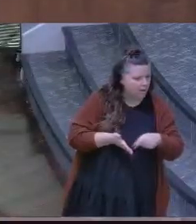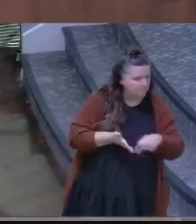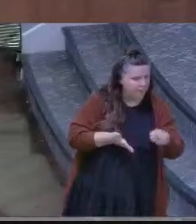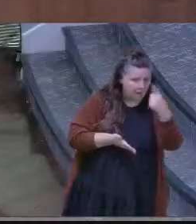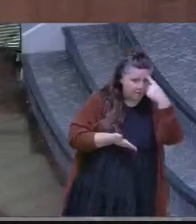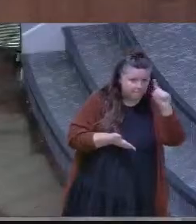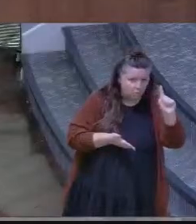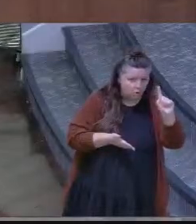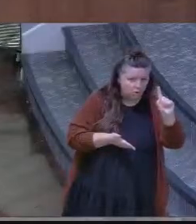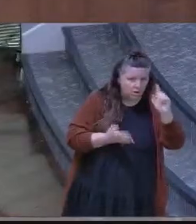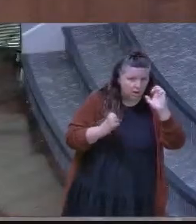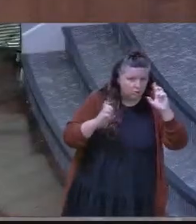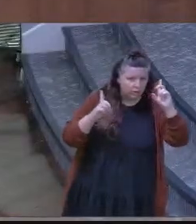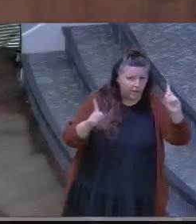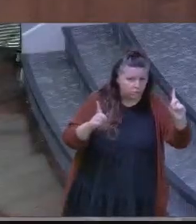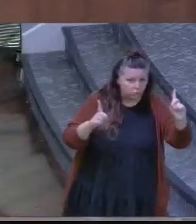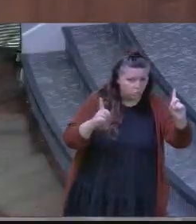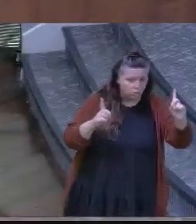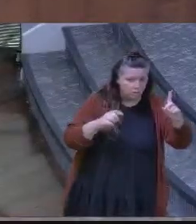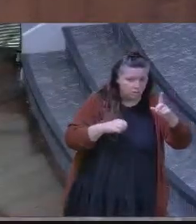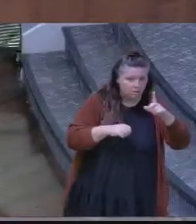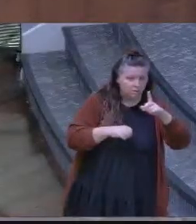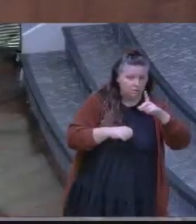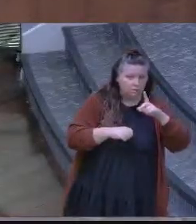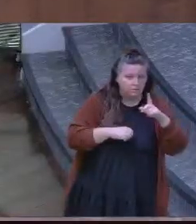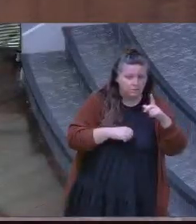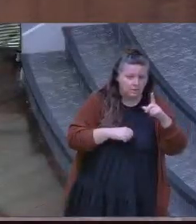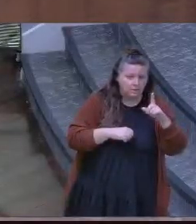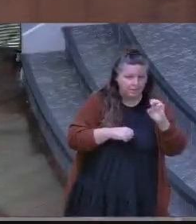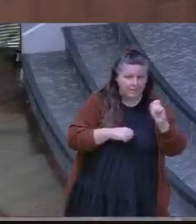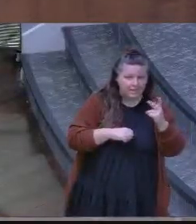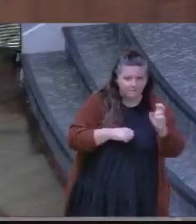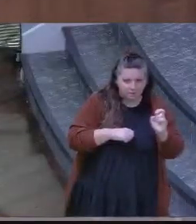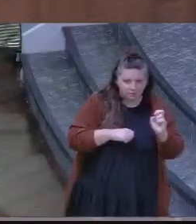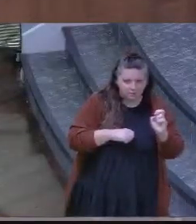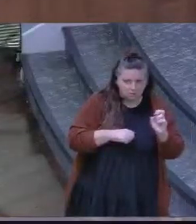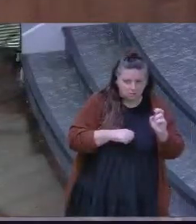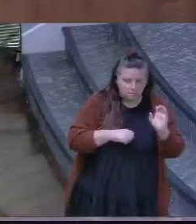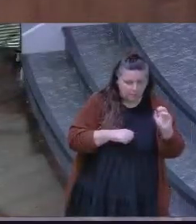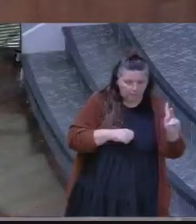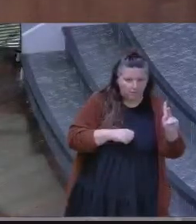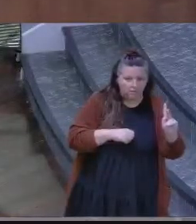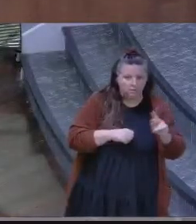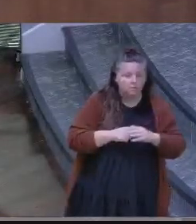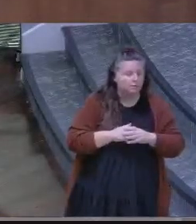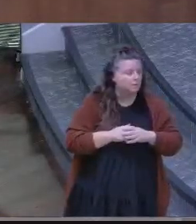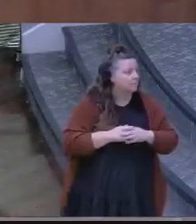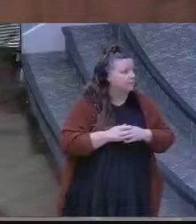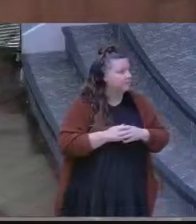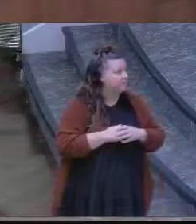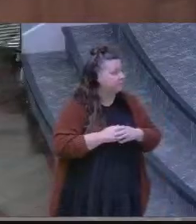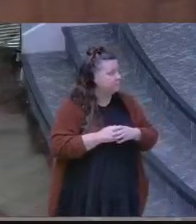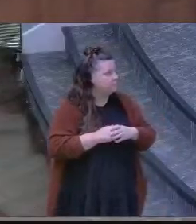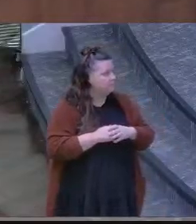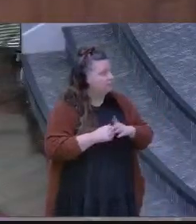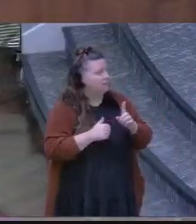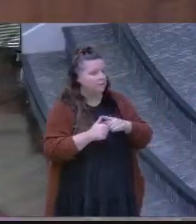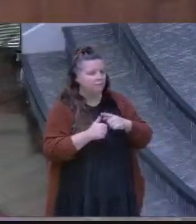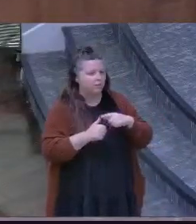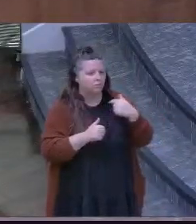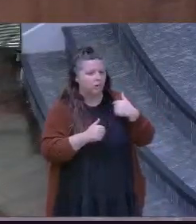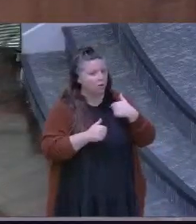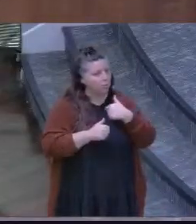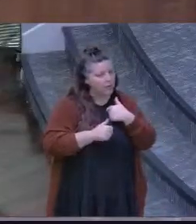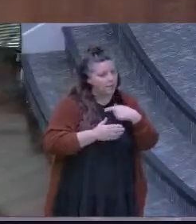The education leave. Education leave. Bank. Well, yeah, so the first thing was where we pay out the 0 to 9, where